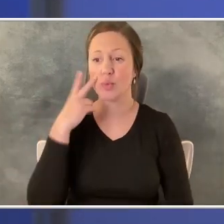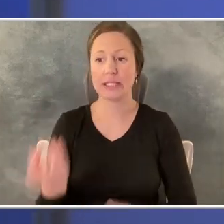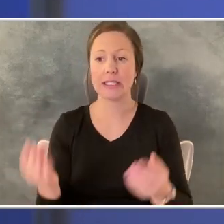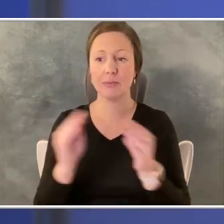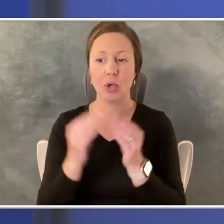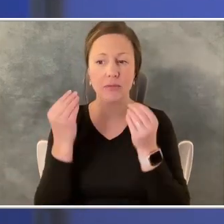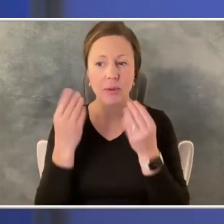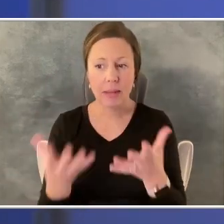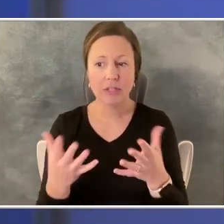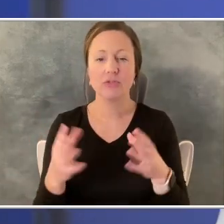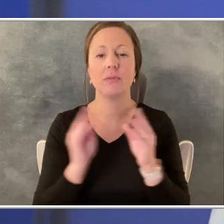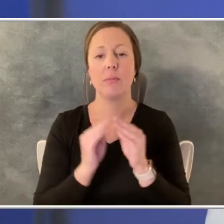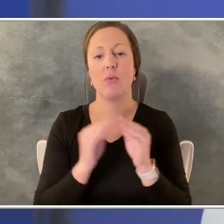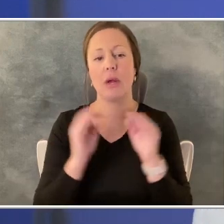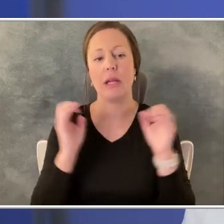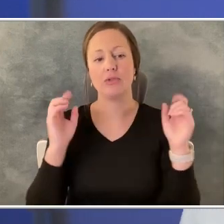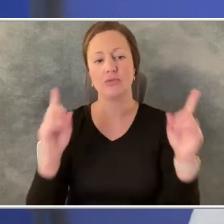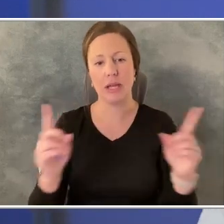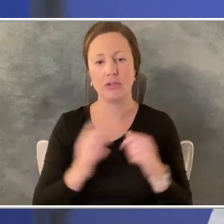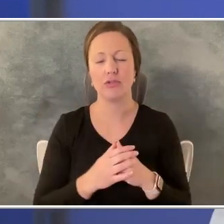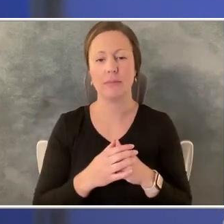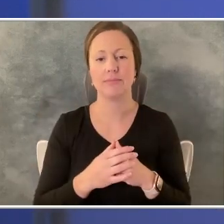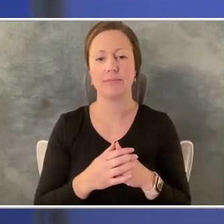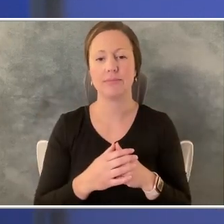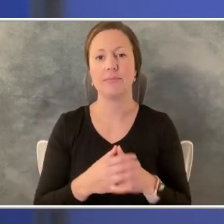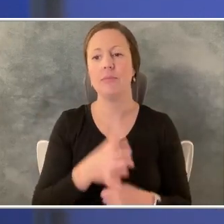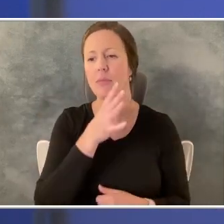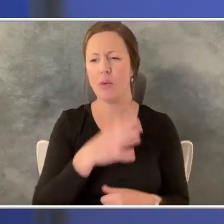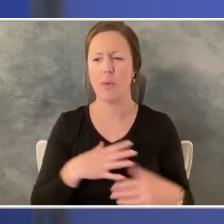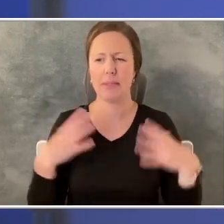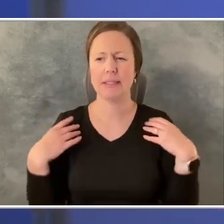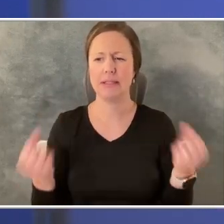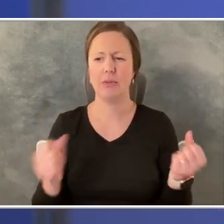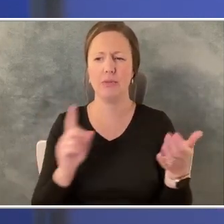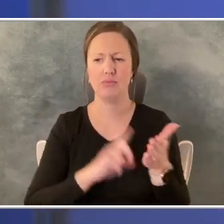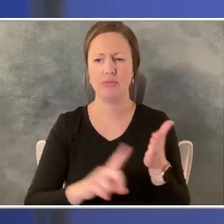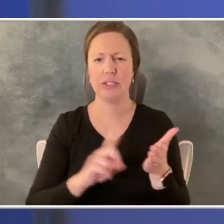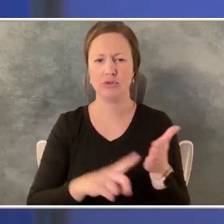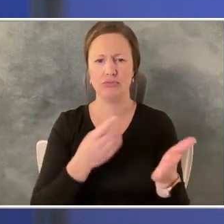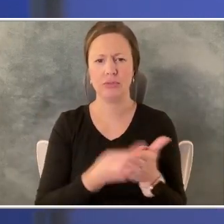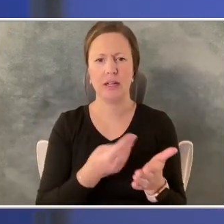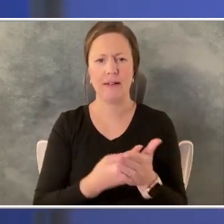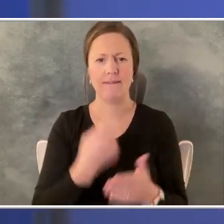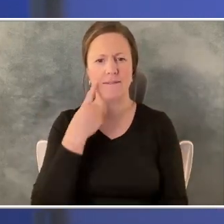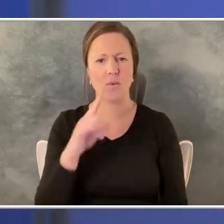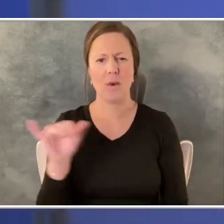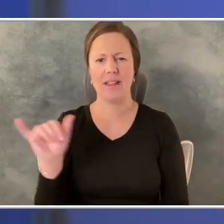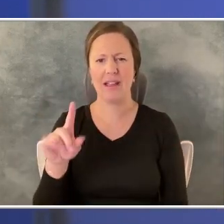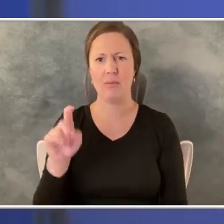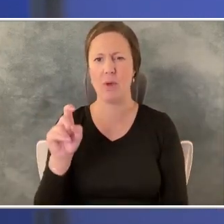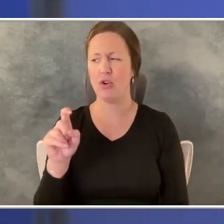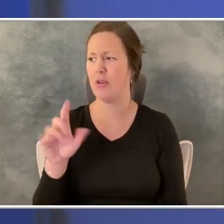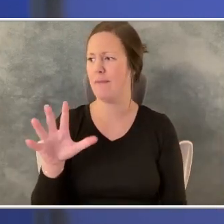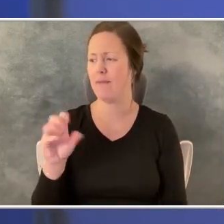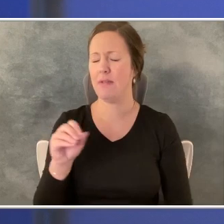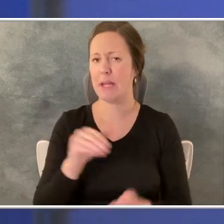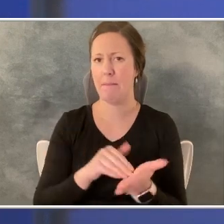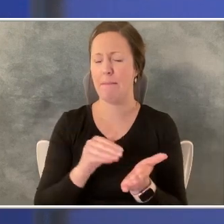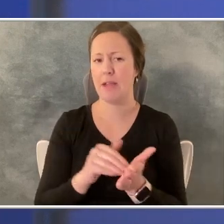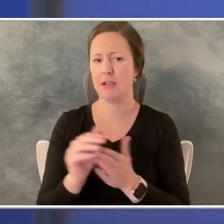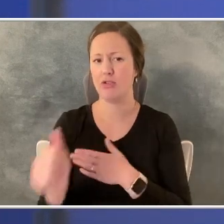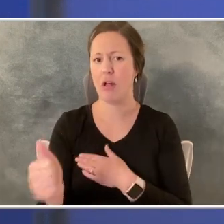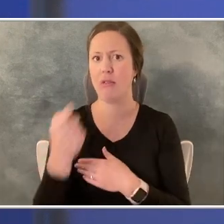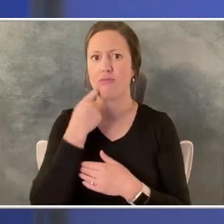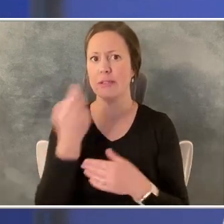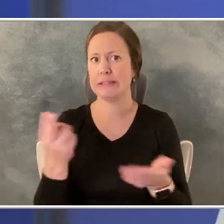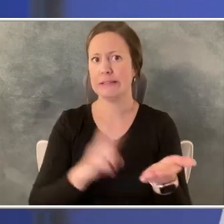There was the Women's Health research funding for $150 million that just got signed in a few months ago